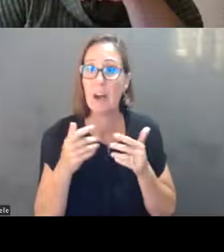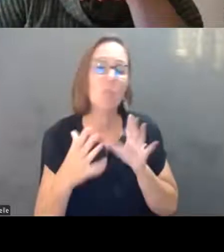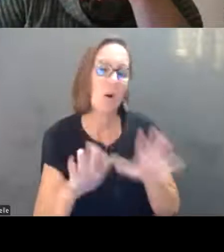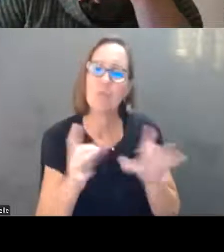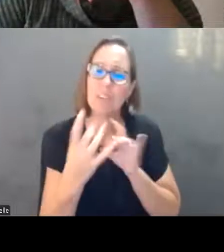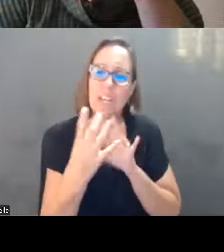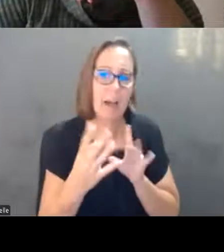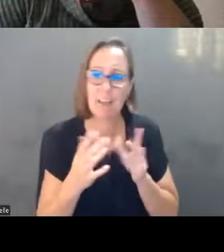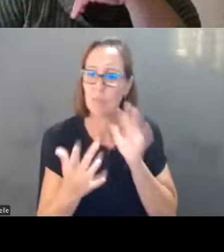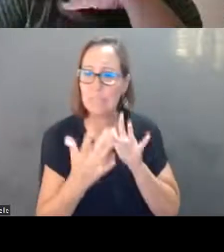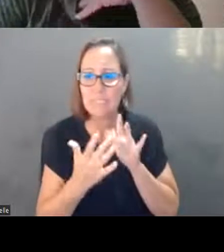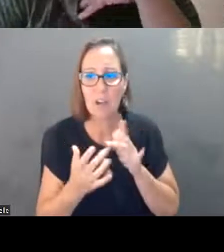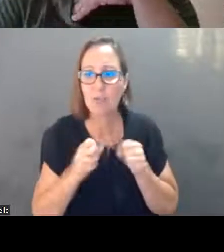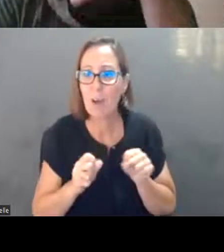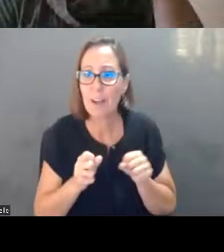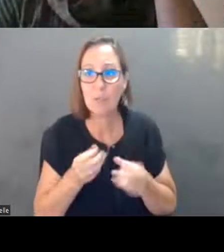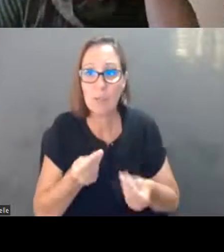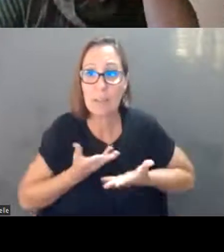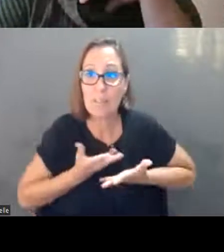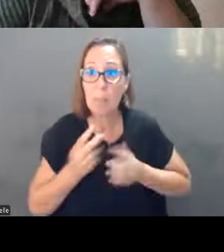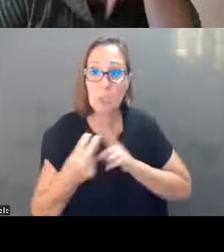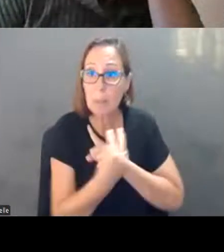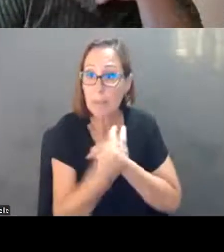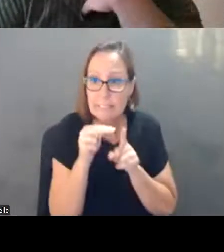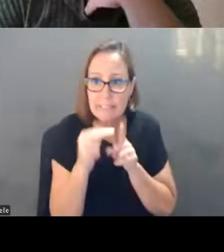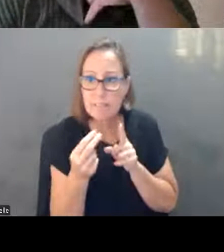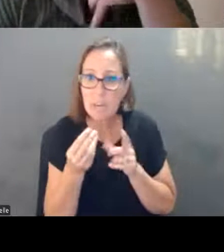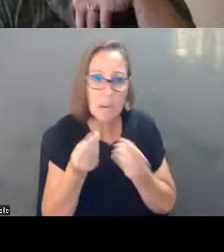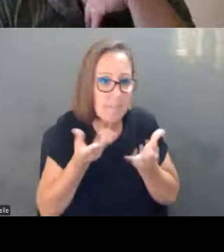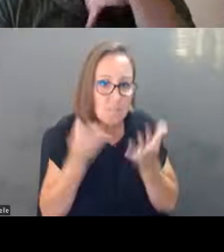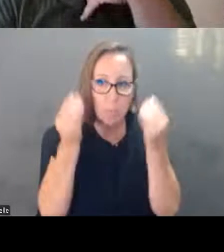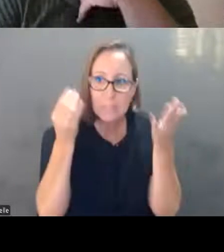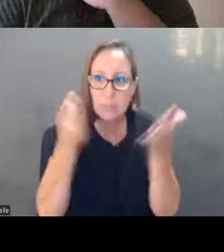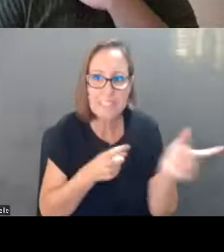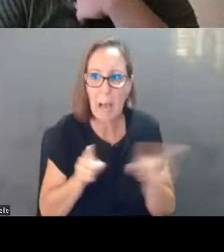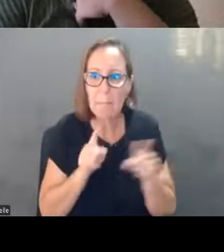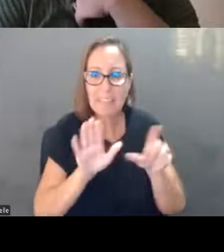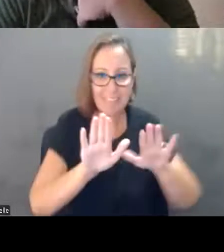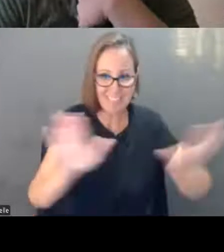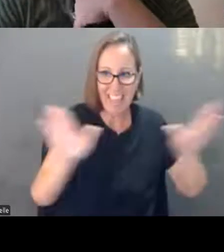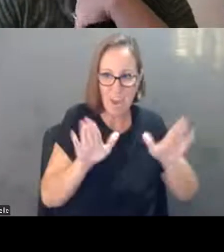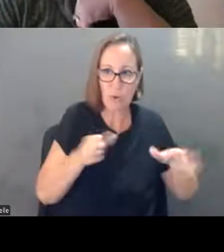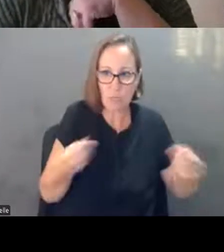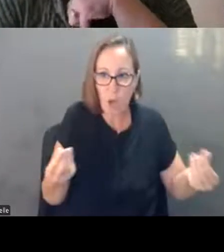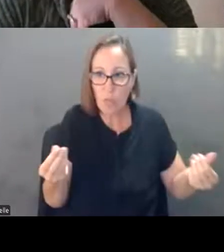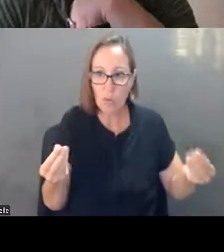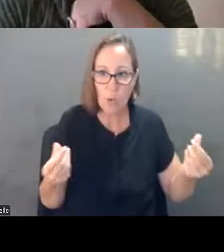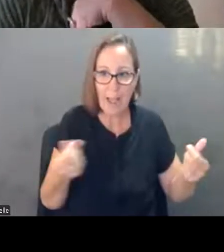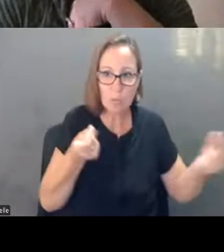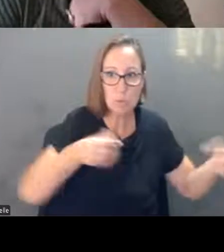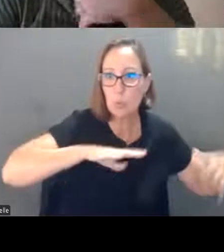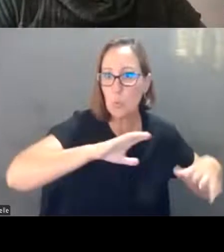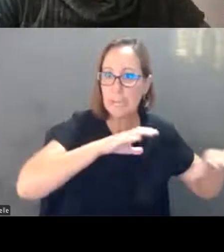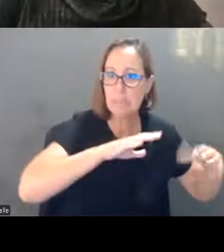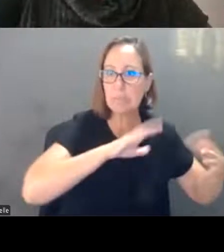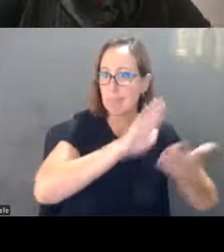to try to give us some perspective and insight as to what's happening for you on the ground in some of these positions. Thanks,